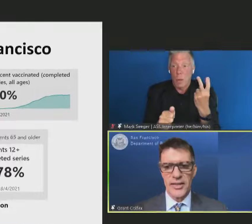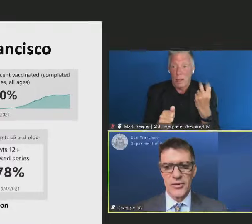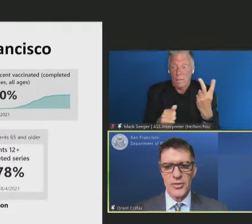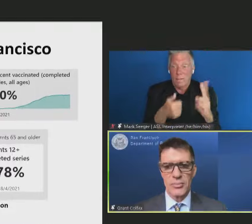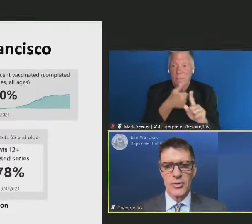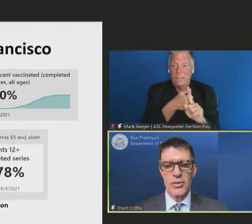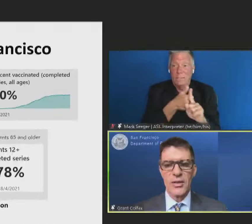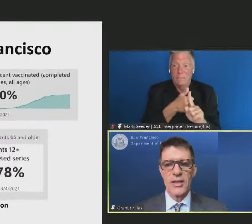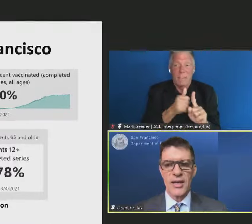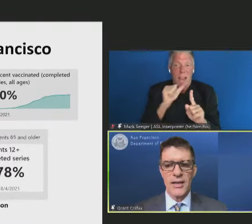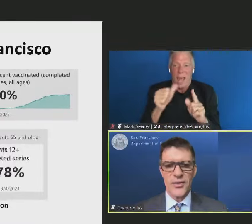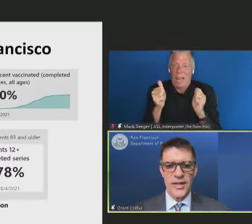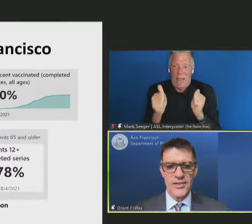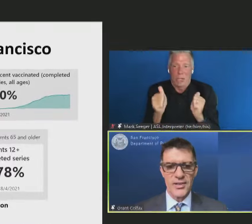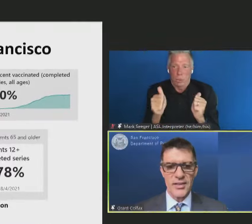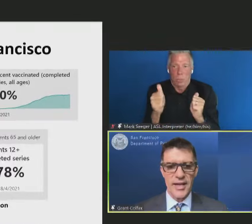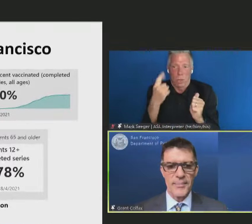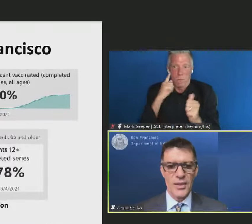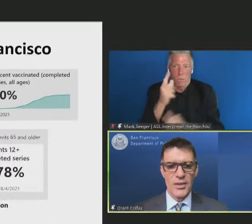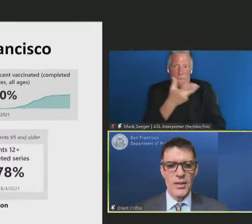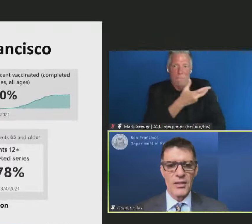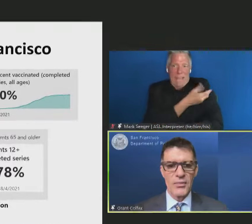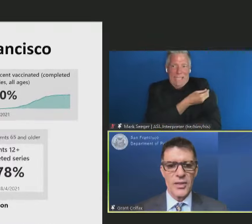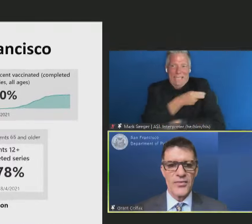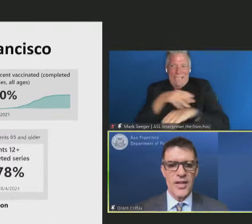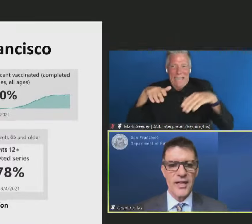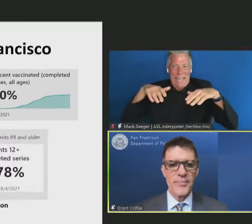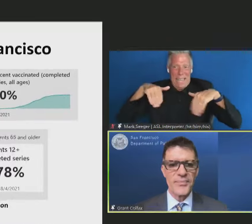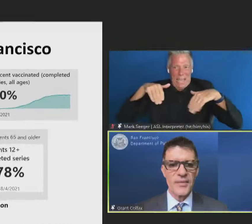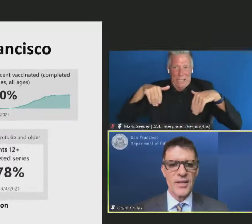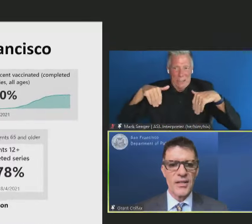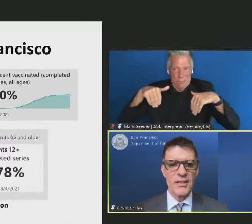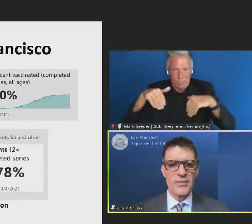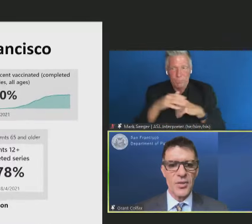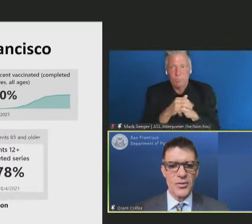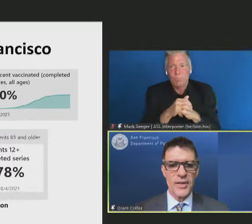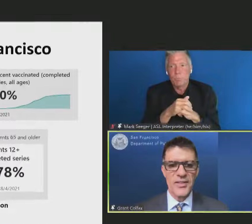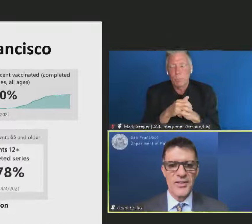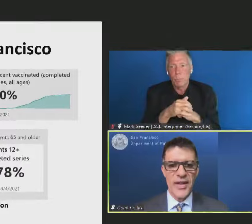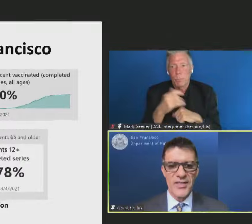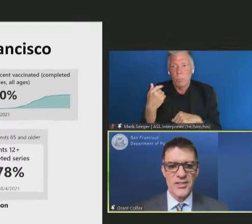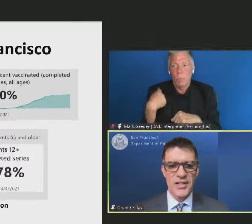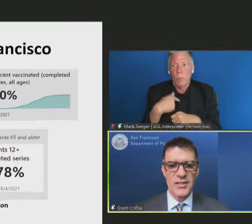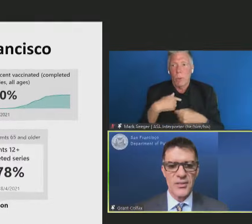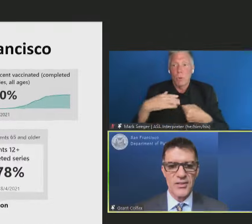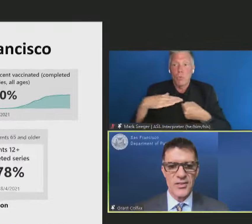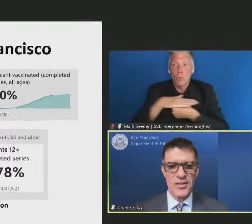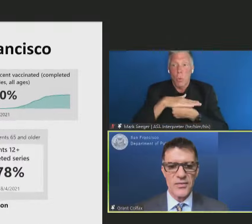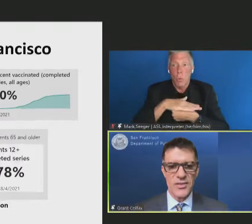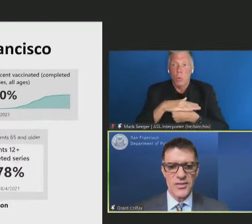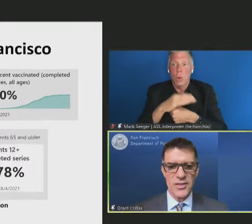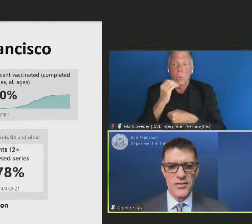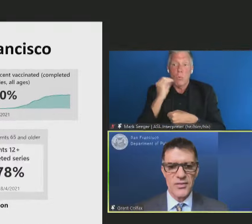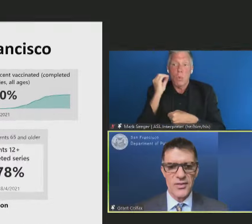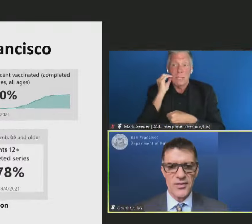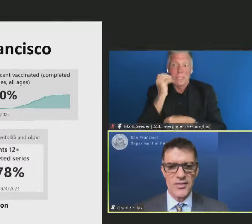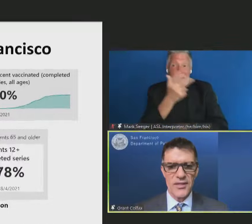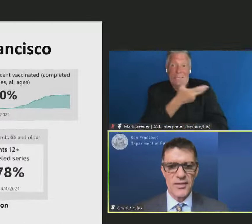not eligible for vaccine yet. We've total residents vaccinated, you can see over